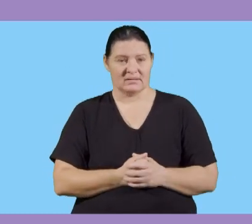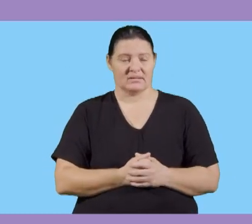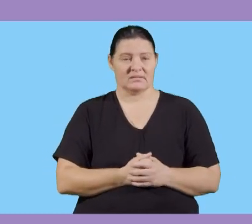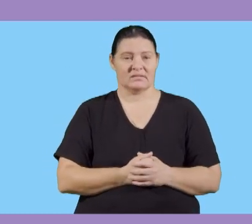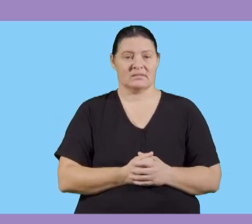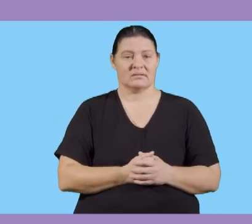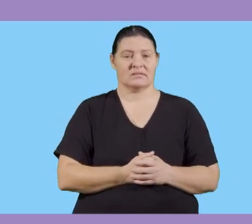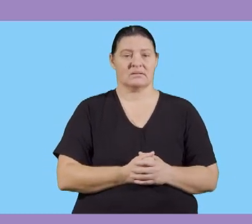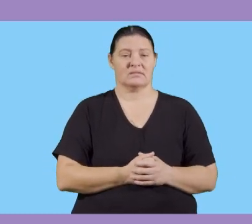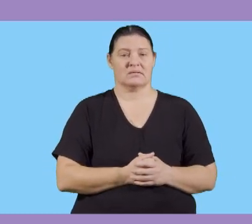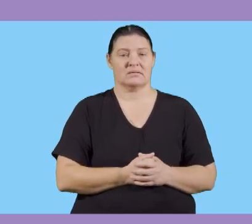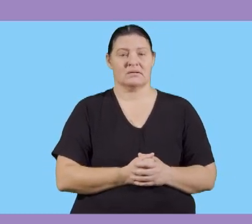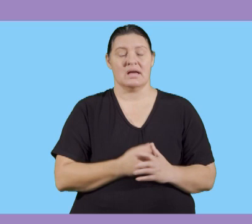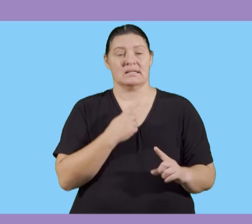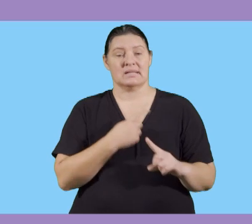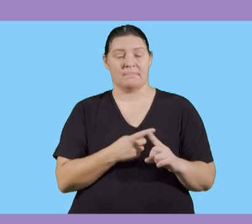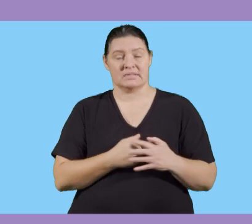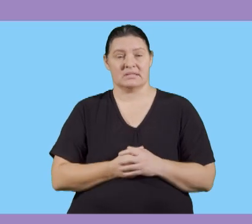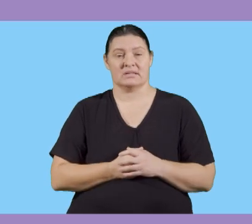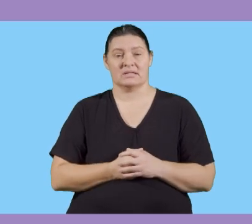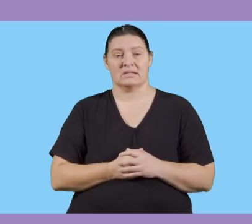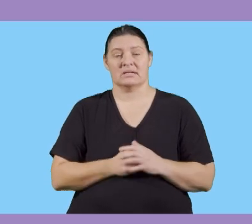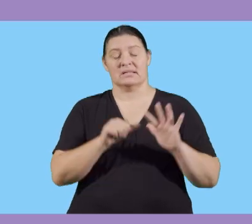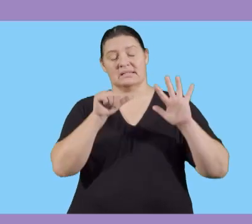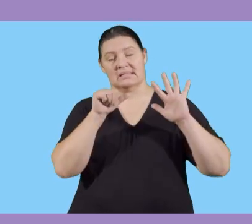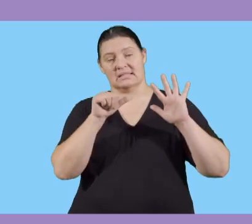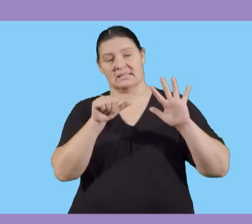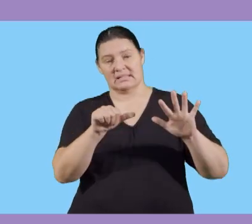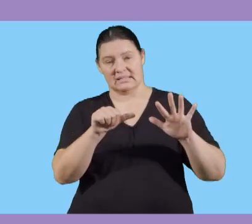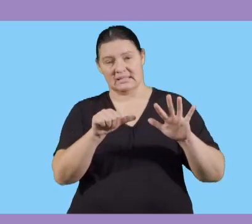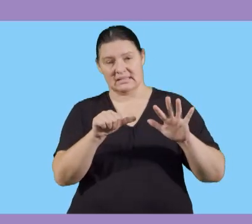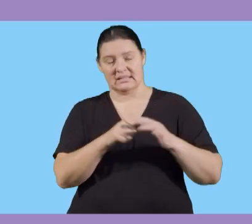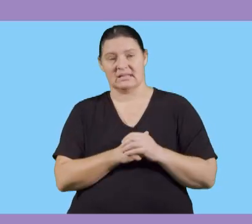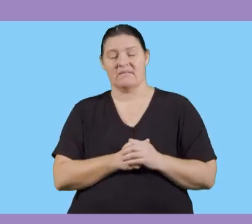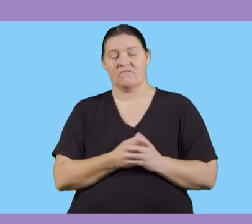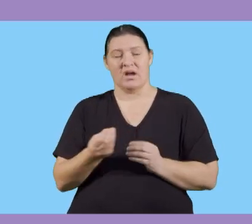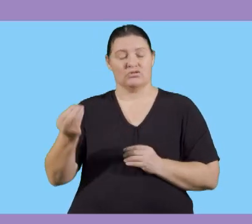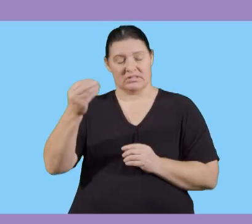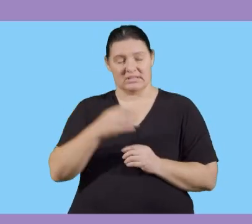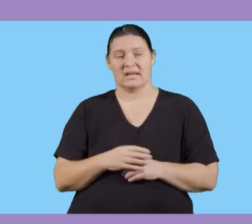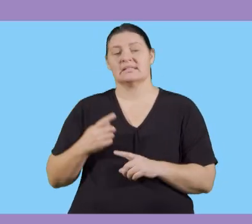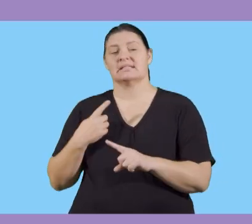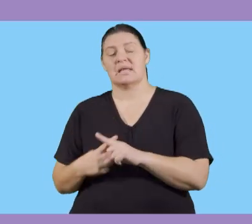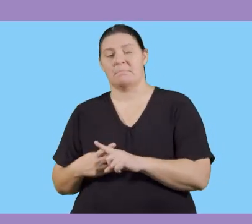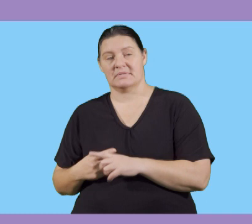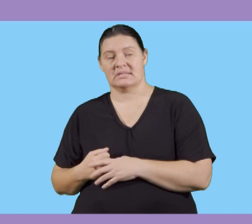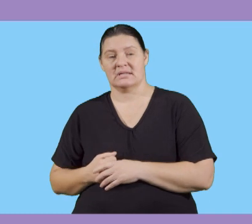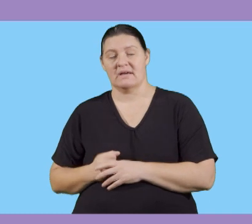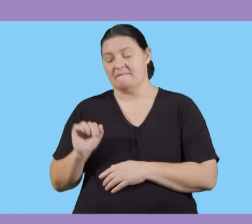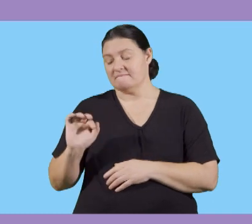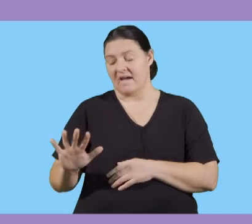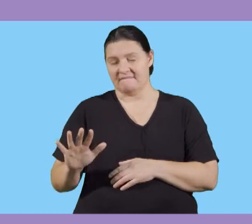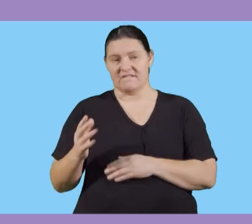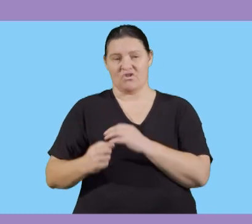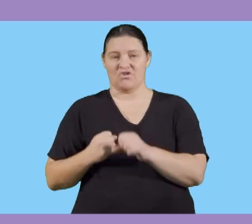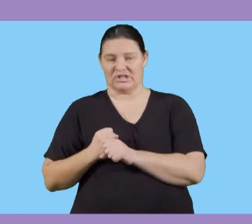rand multiplied by 6 for our interest rate, multiplied by 5